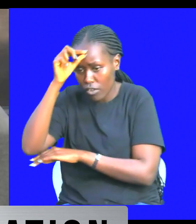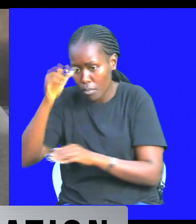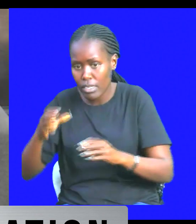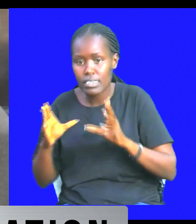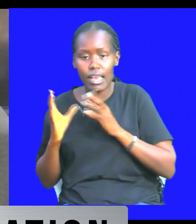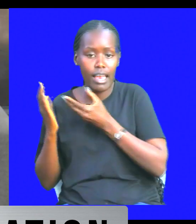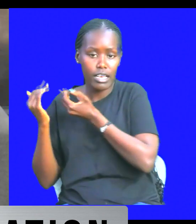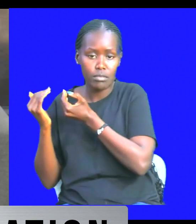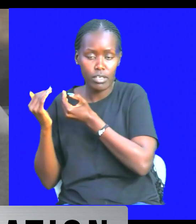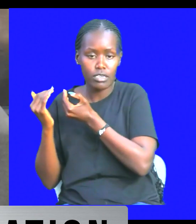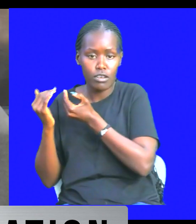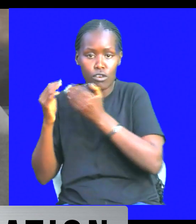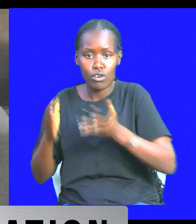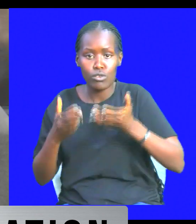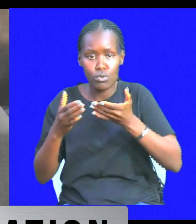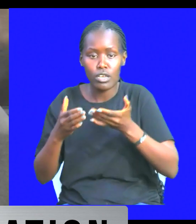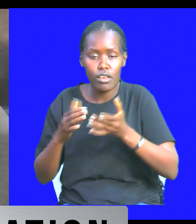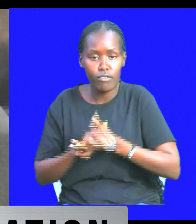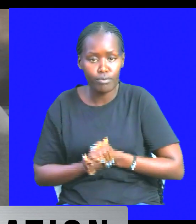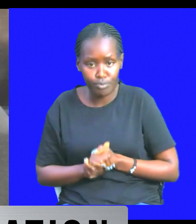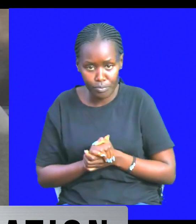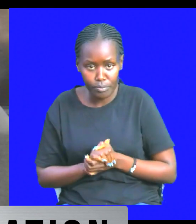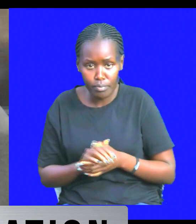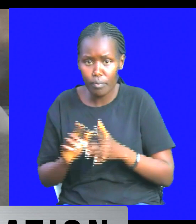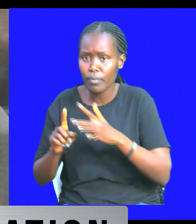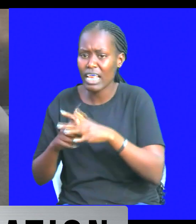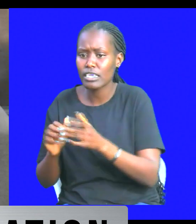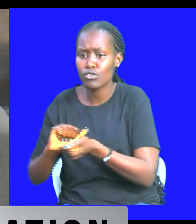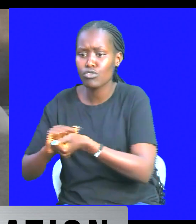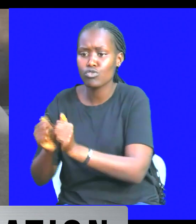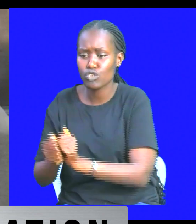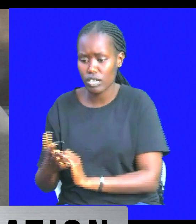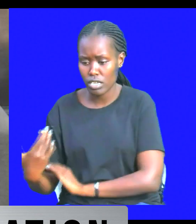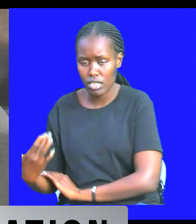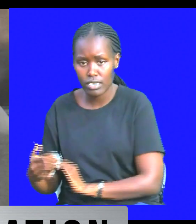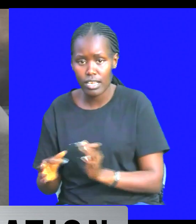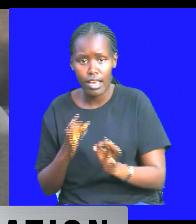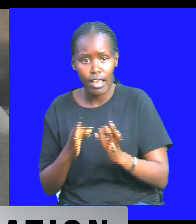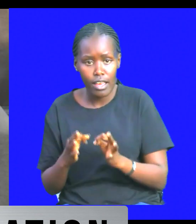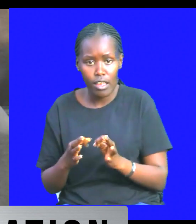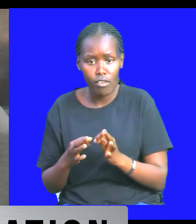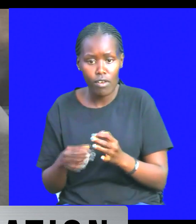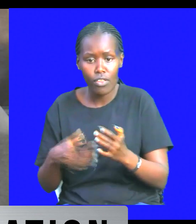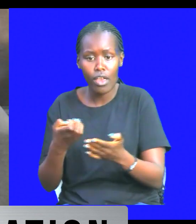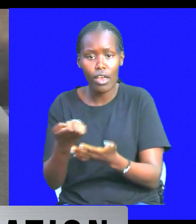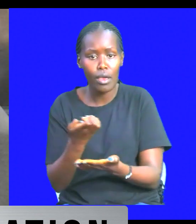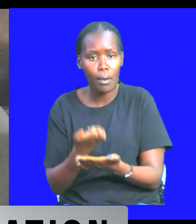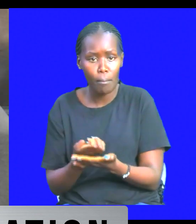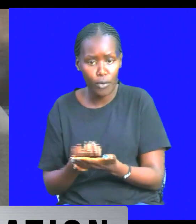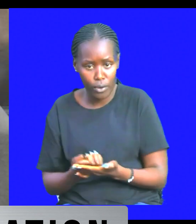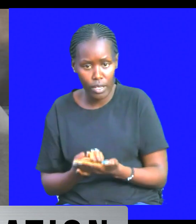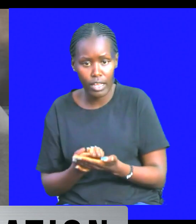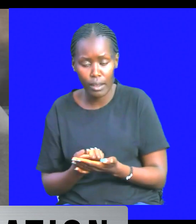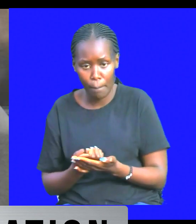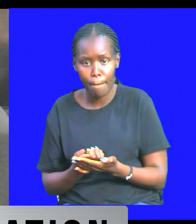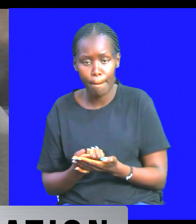them to come to the ground and then start to implement these things. So if they're hiring the